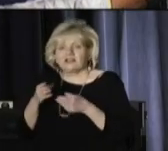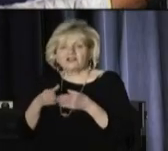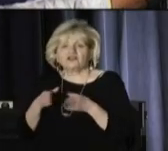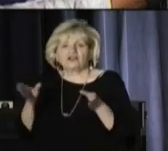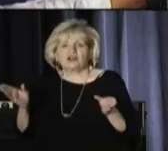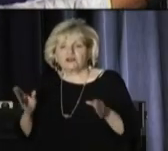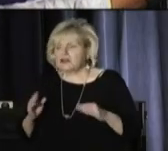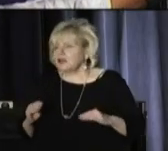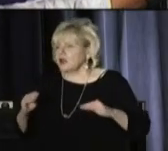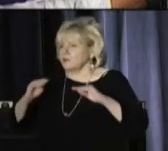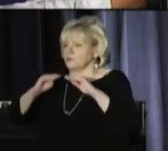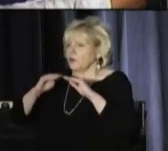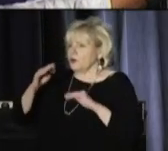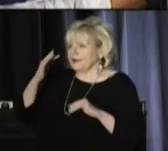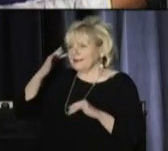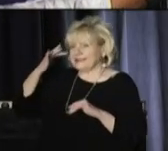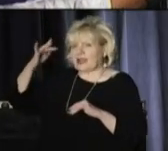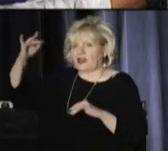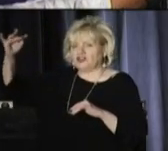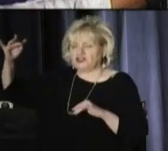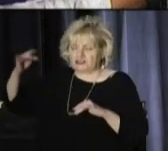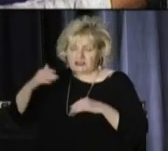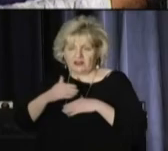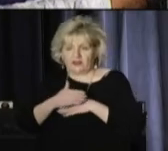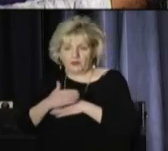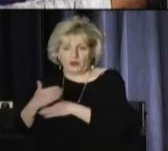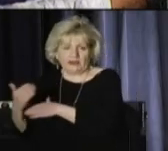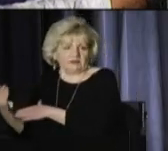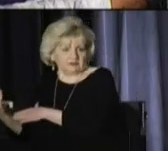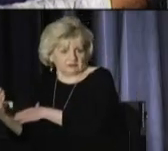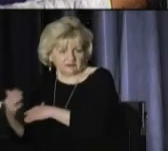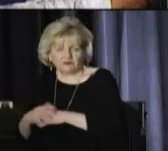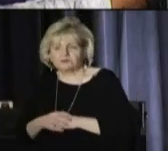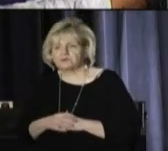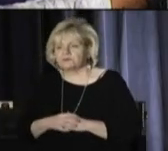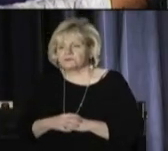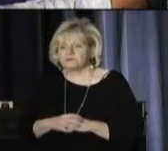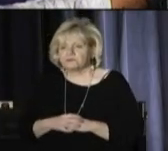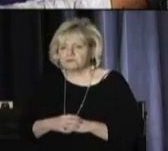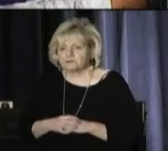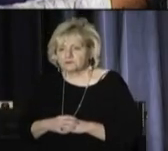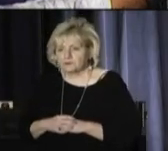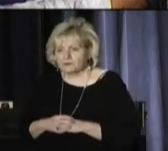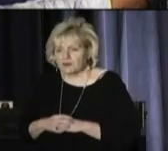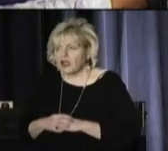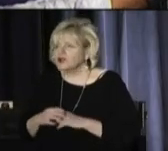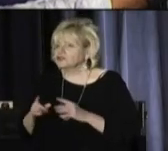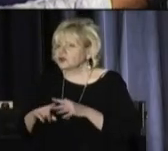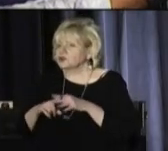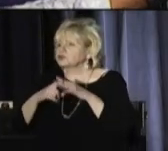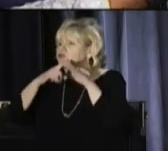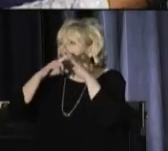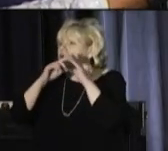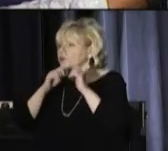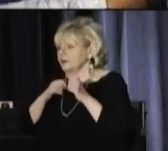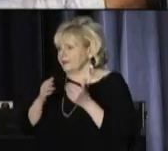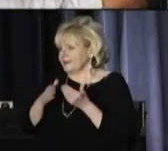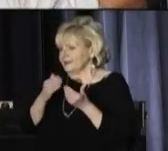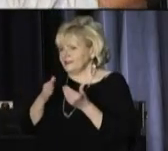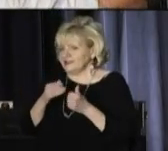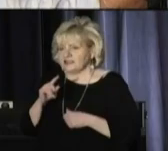more intelligent in the morning." So we'll just start with the easiest question. The